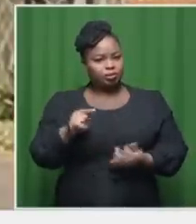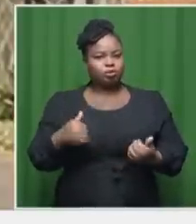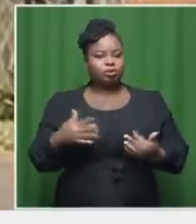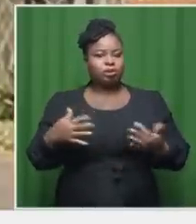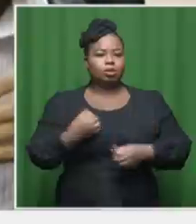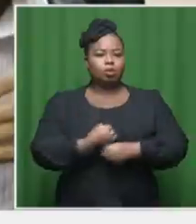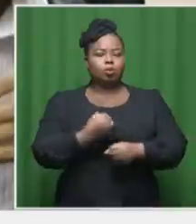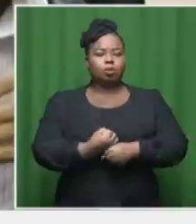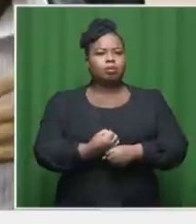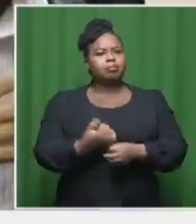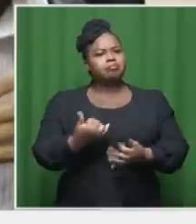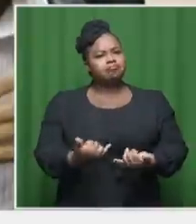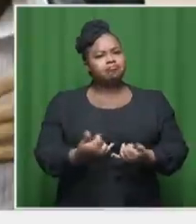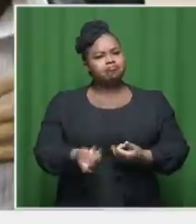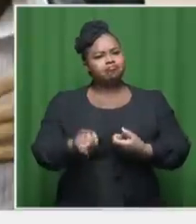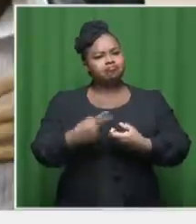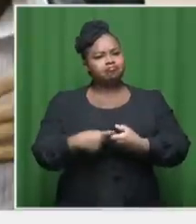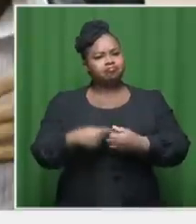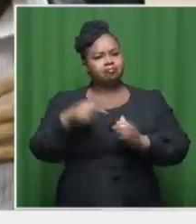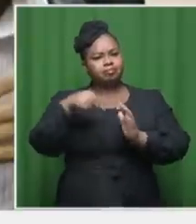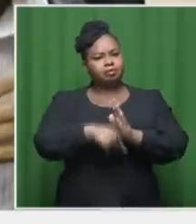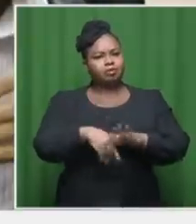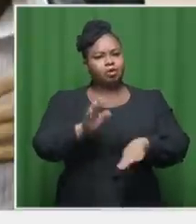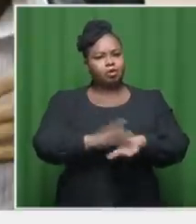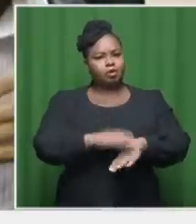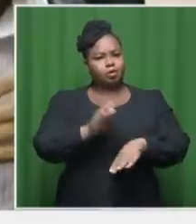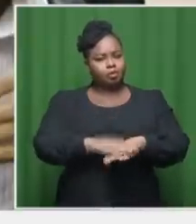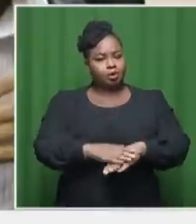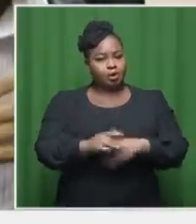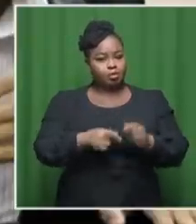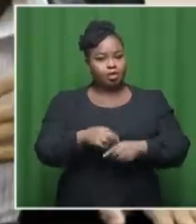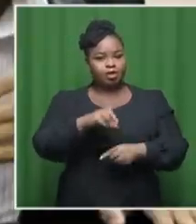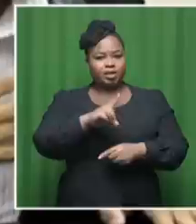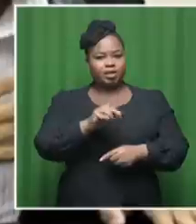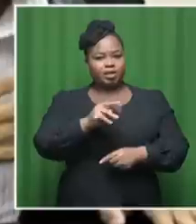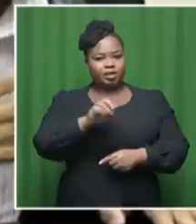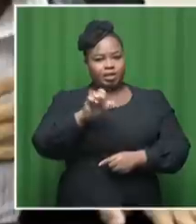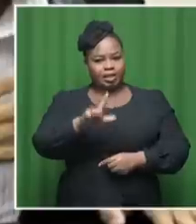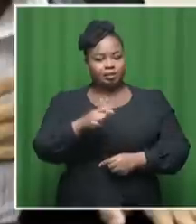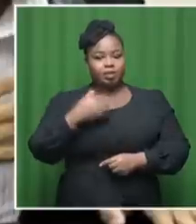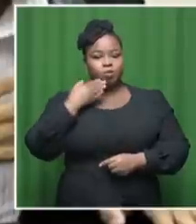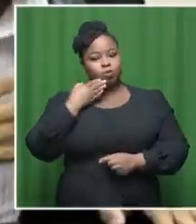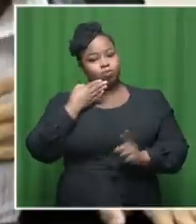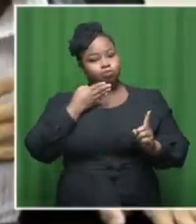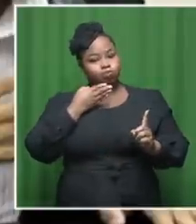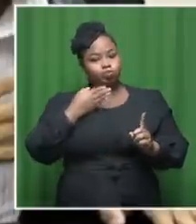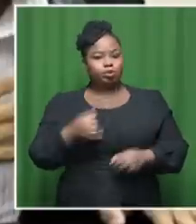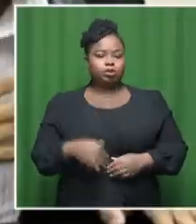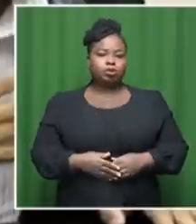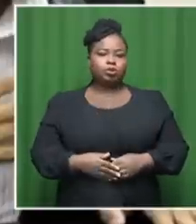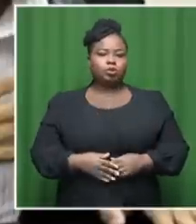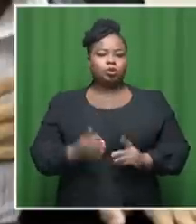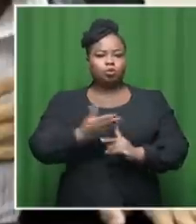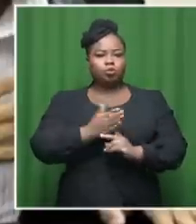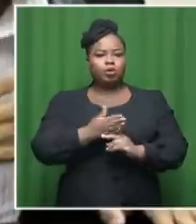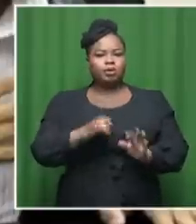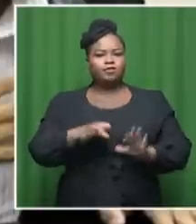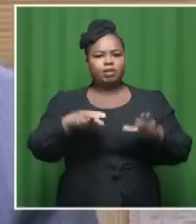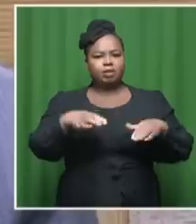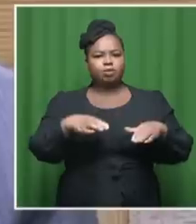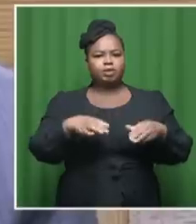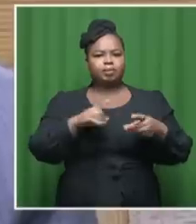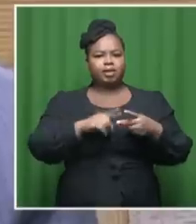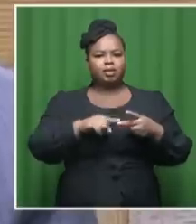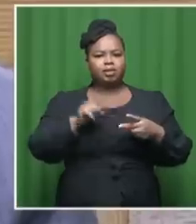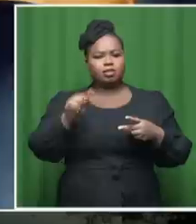resume production. So for more on the turning fortunes of Denel, we joined by Denel's interim group CEO,